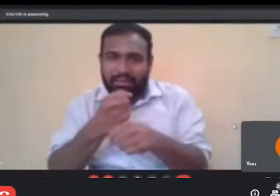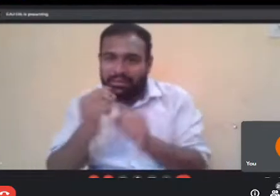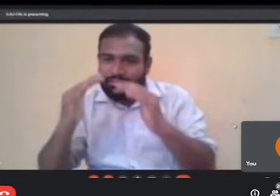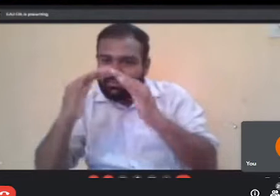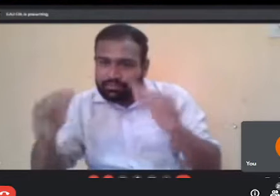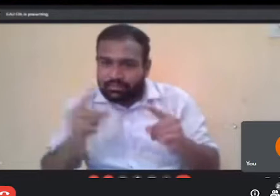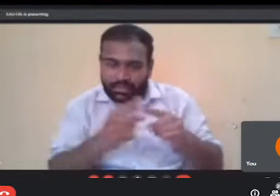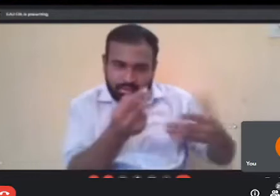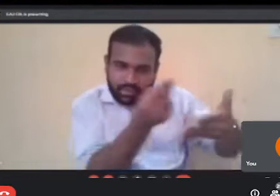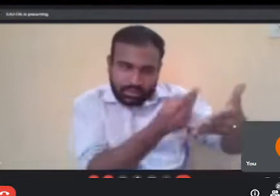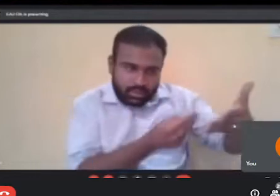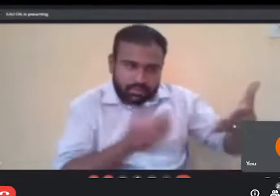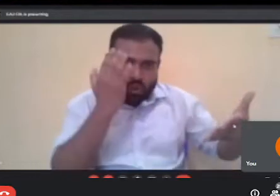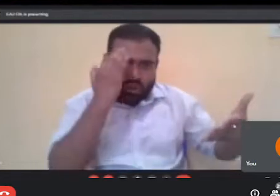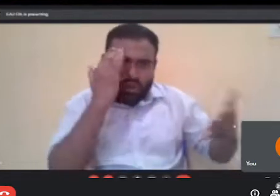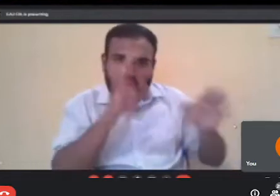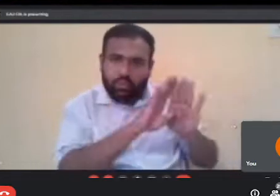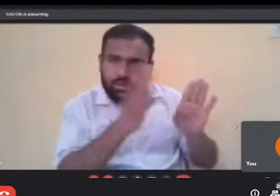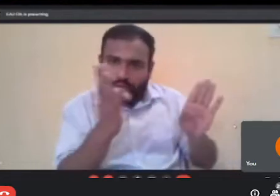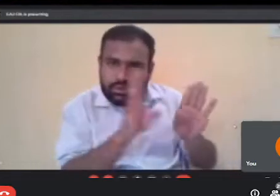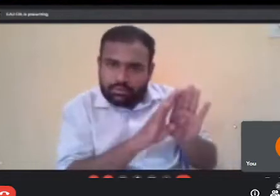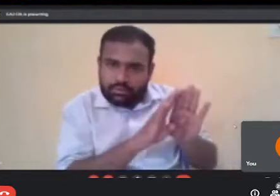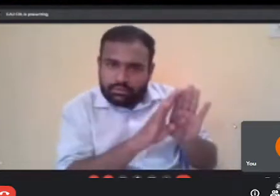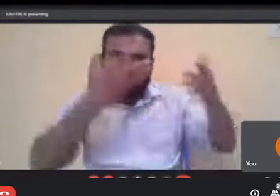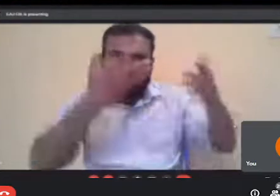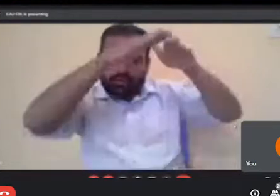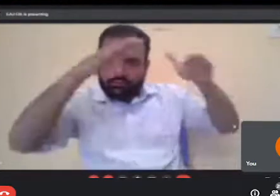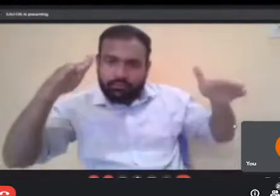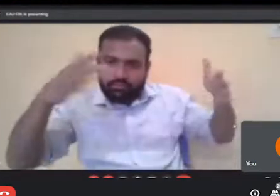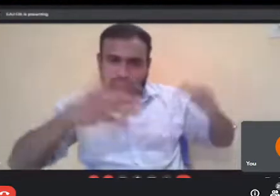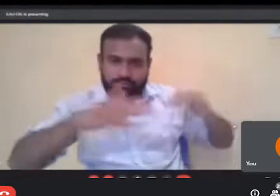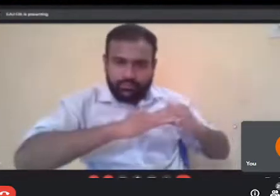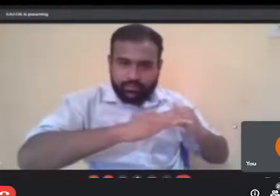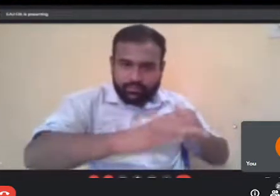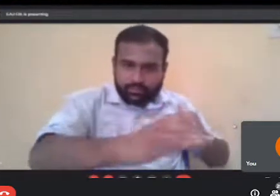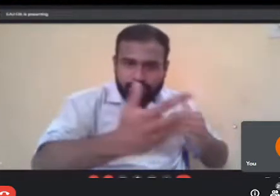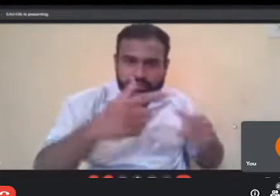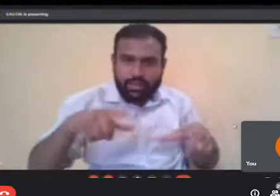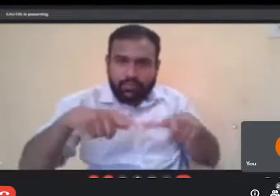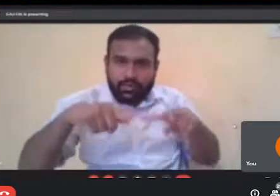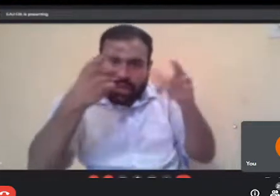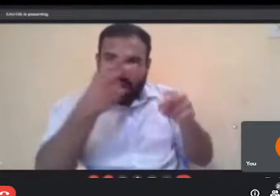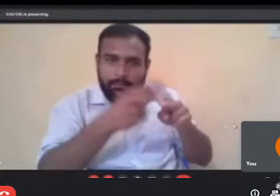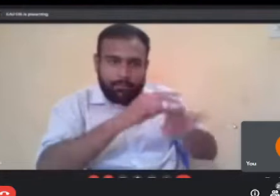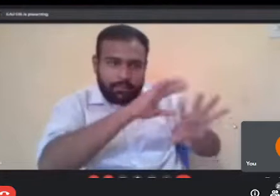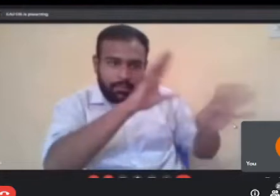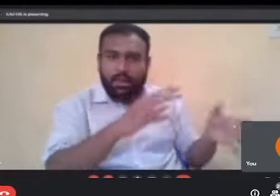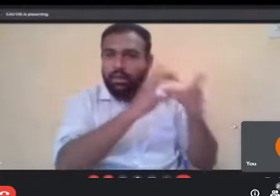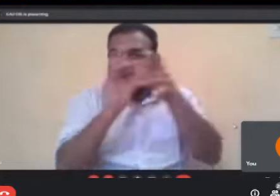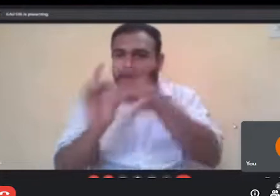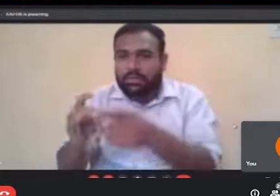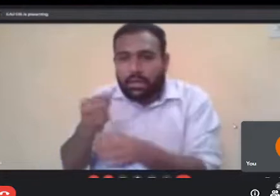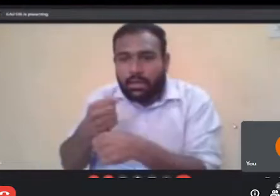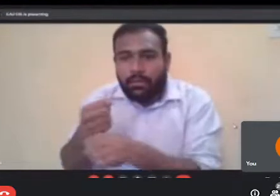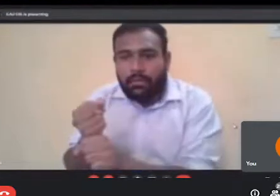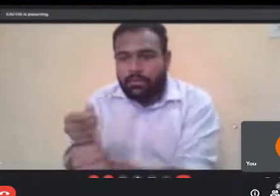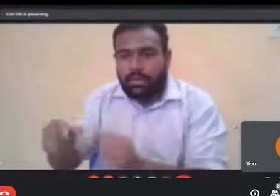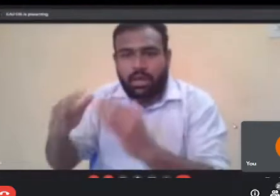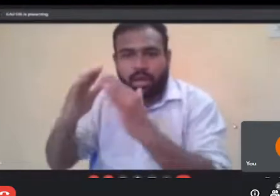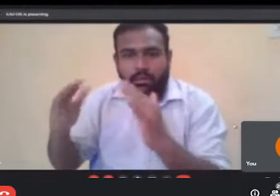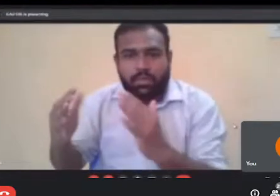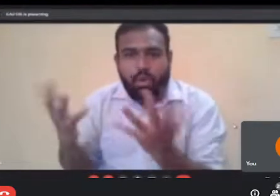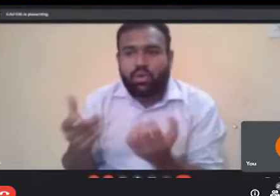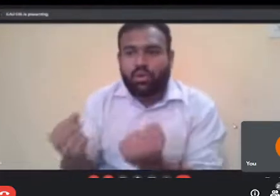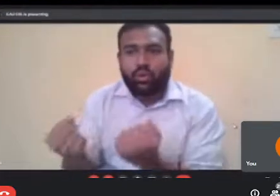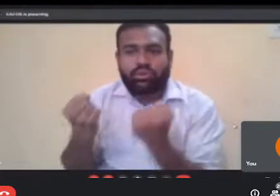in the picture. They would also, first draw it, and then they would understand door, terrace, window, wall. And similarly, they would make